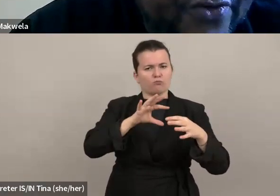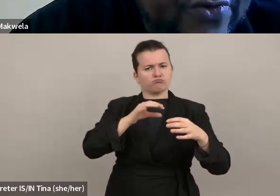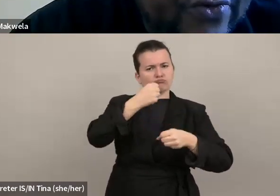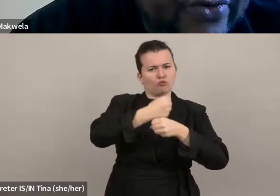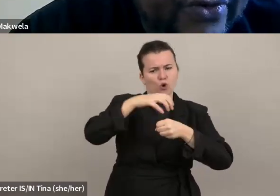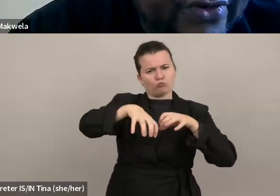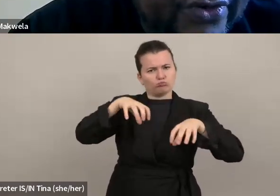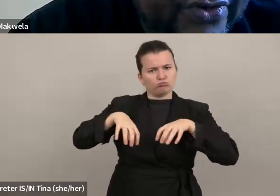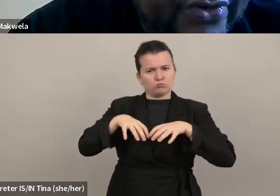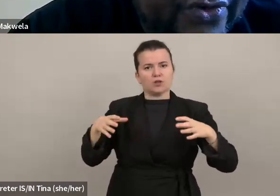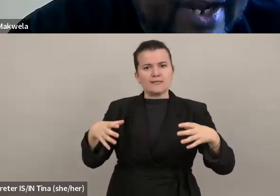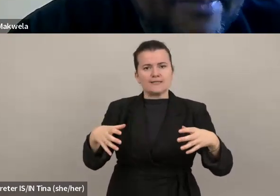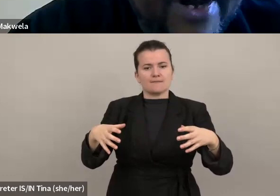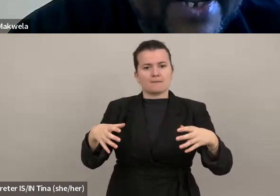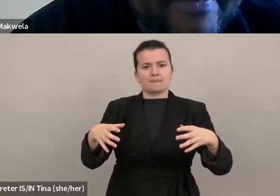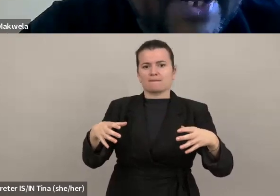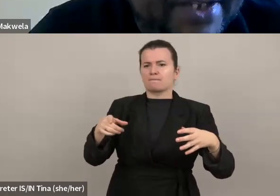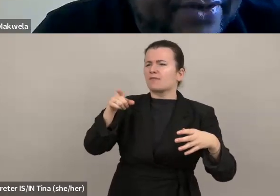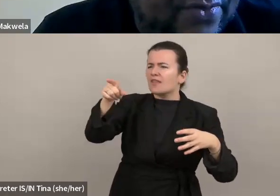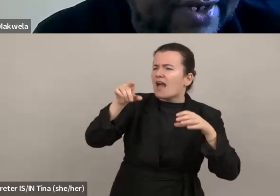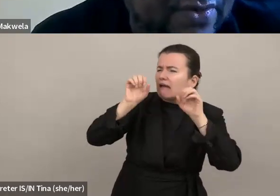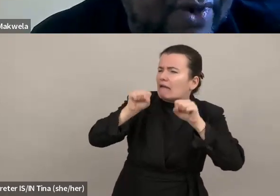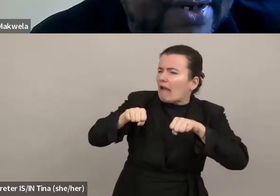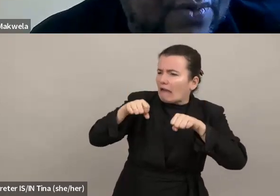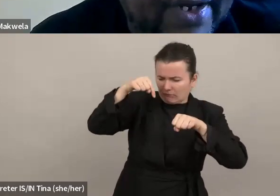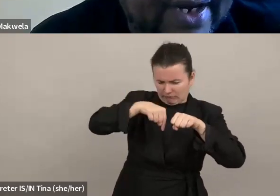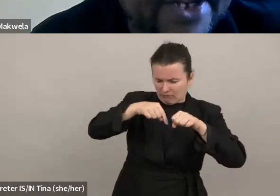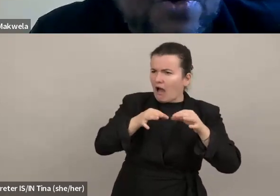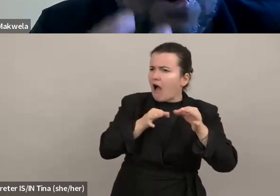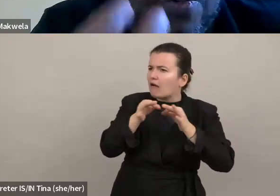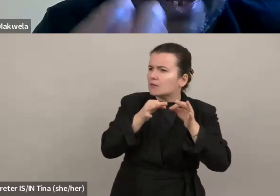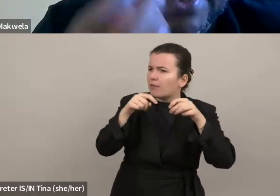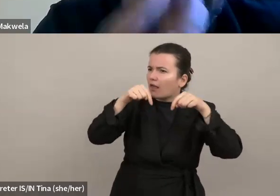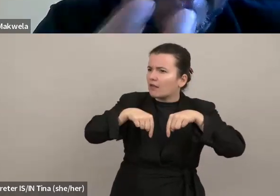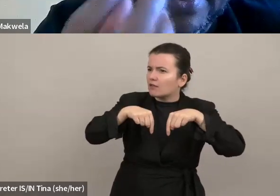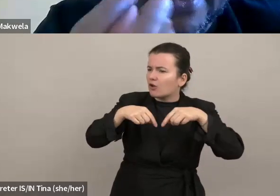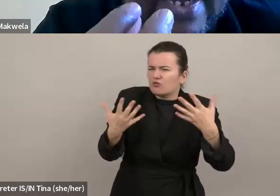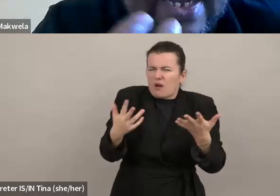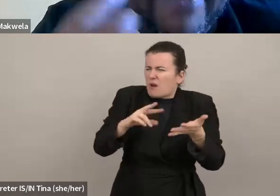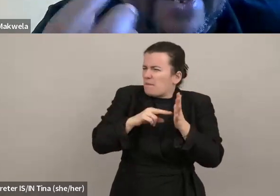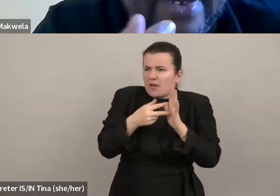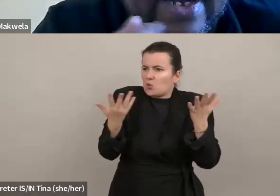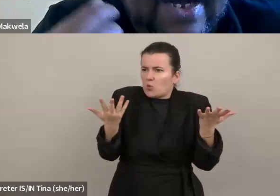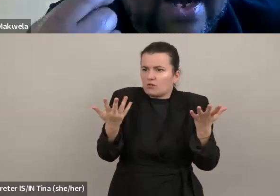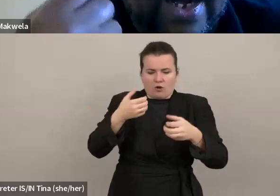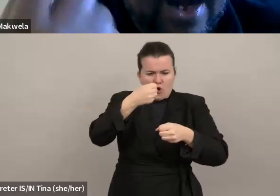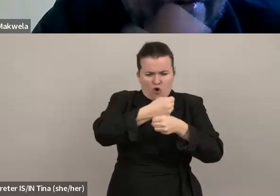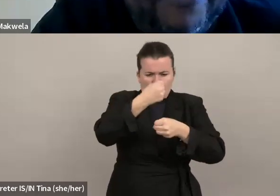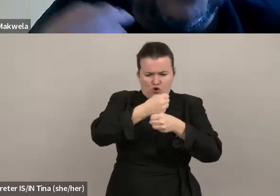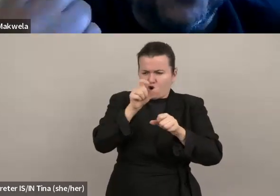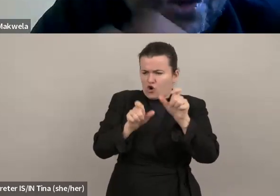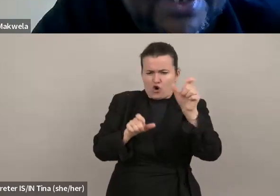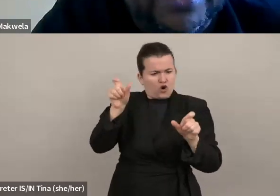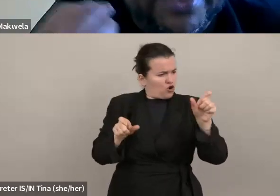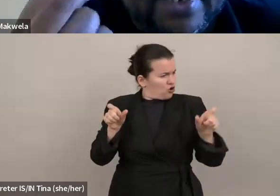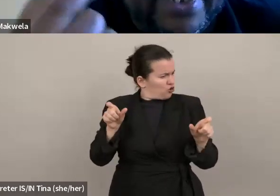Would you like to elaborate a bit? What are these co-working spaces? I mean,